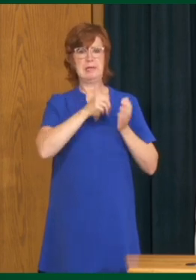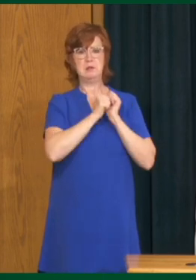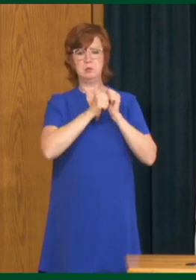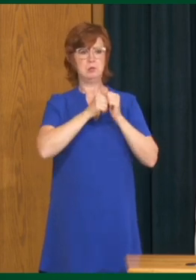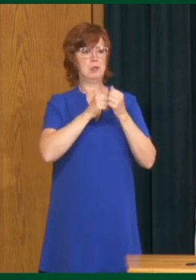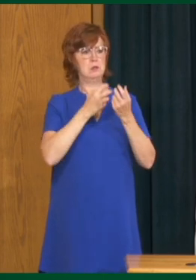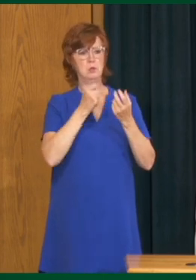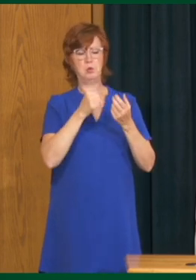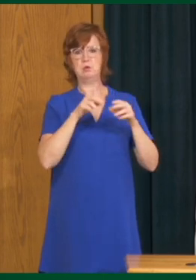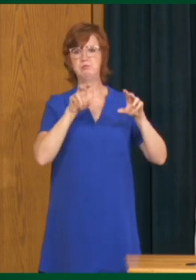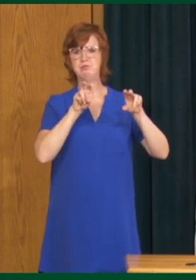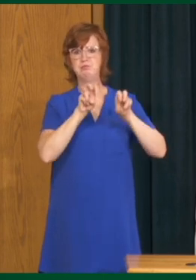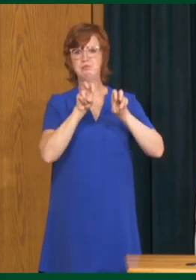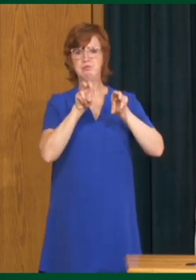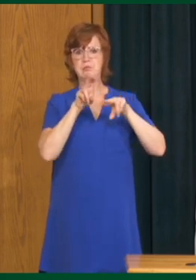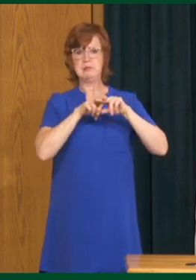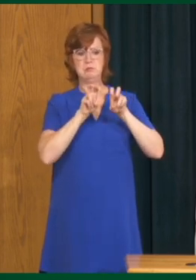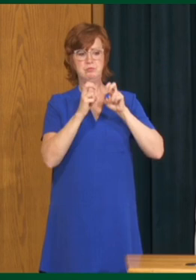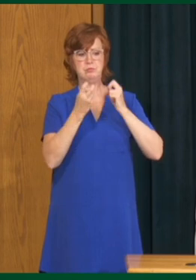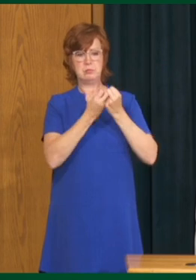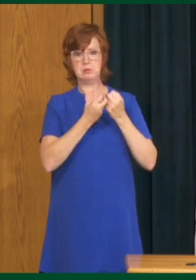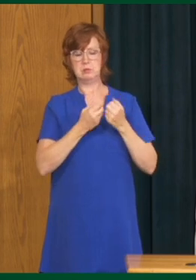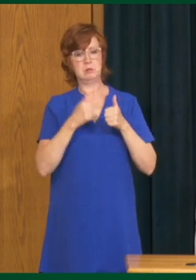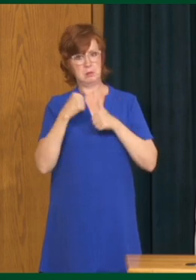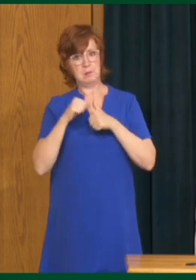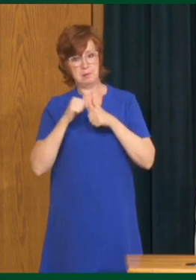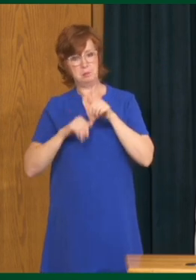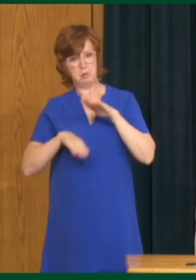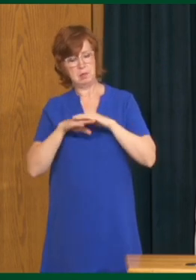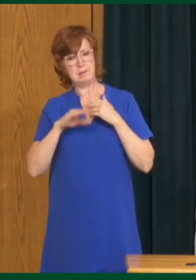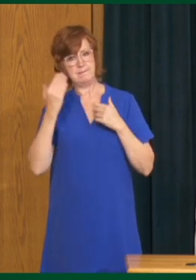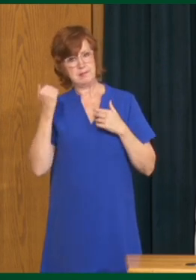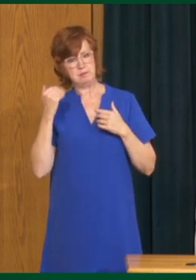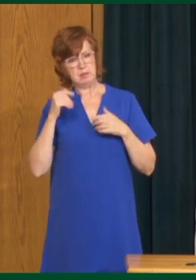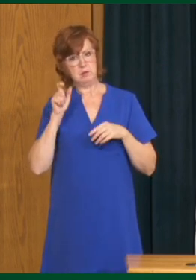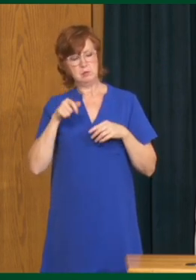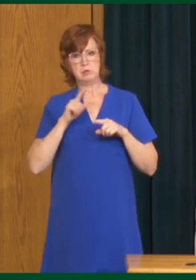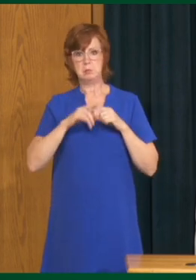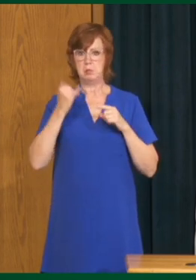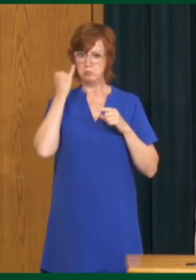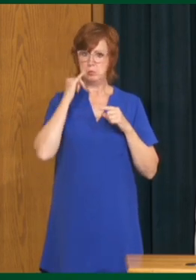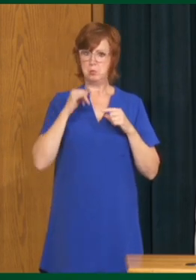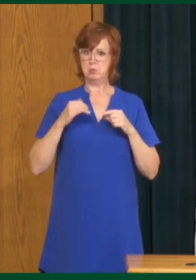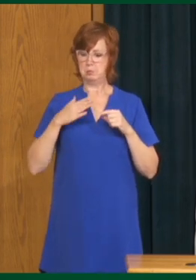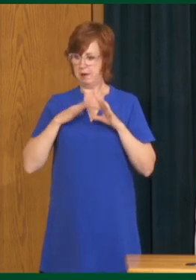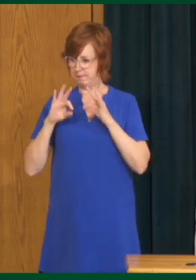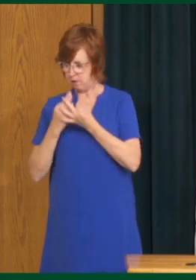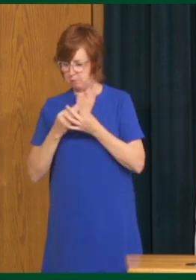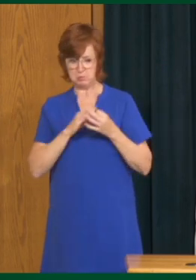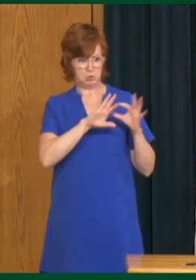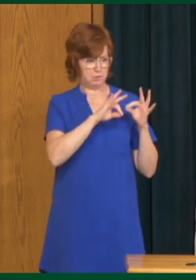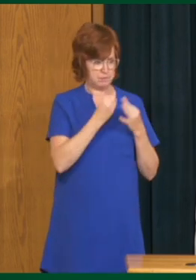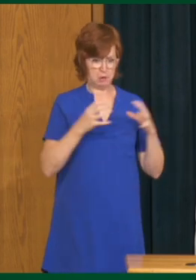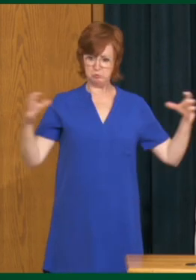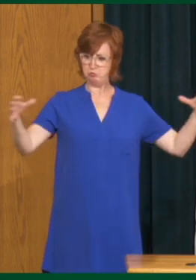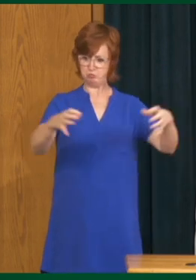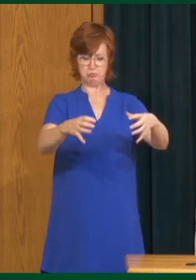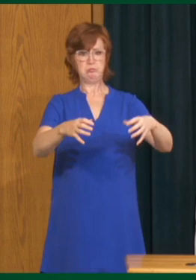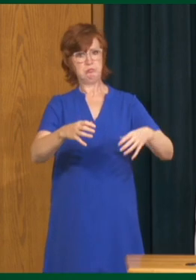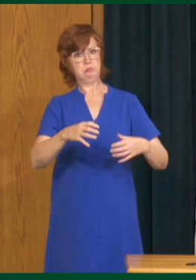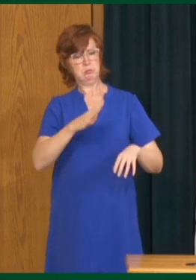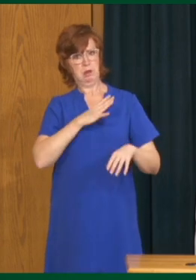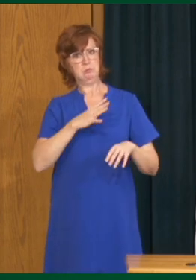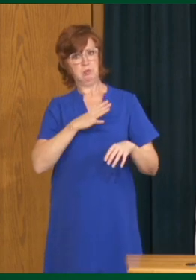part of a virtual household. 15 is the recommended size right now. But if you're part of a larger gathering, it is important